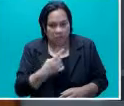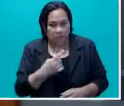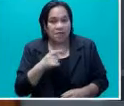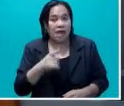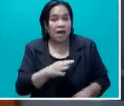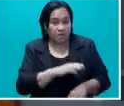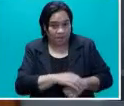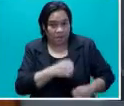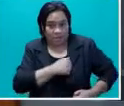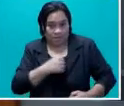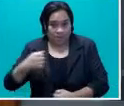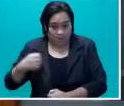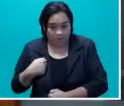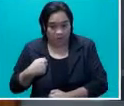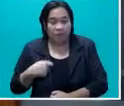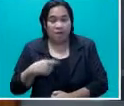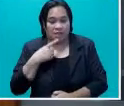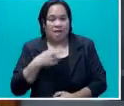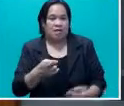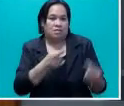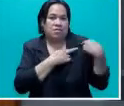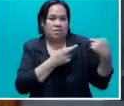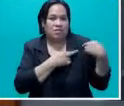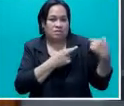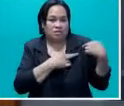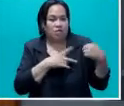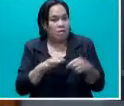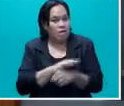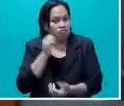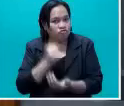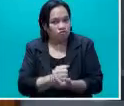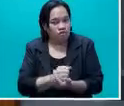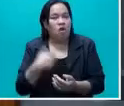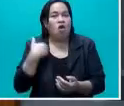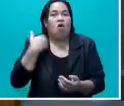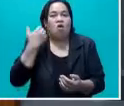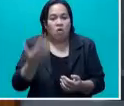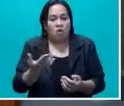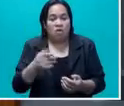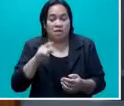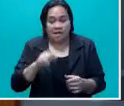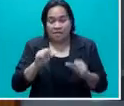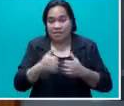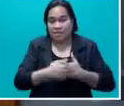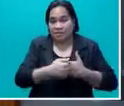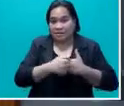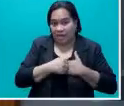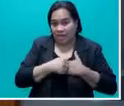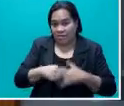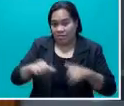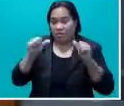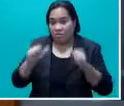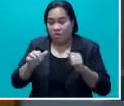Military Forces with the overall responsibility to ensure at all times the security, defense, and well-being